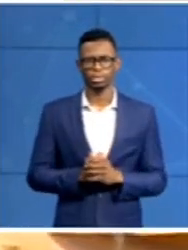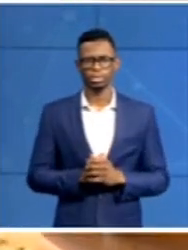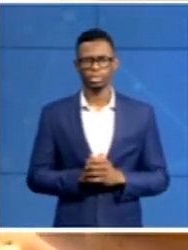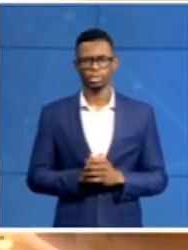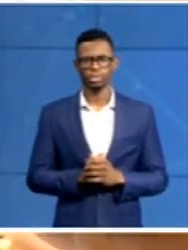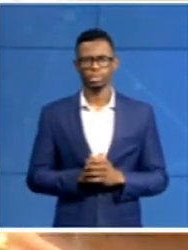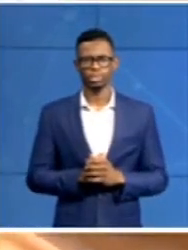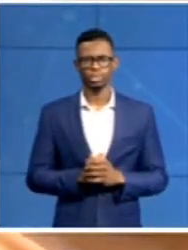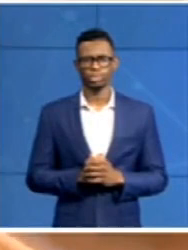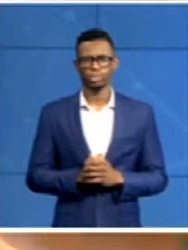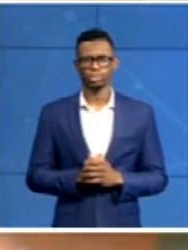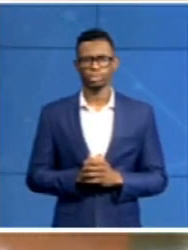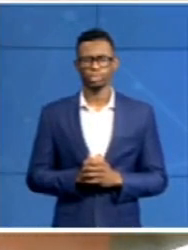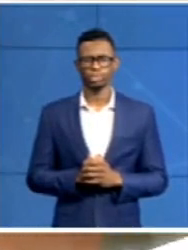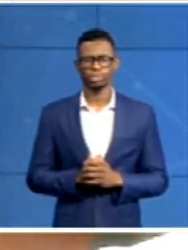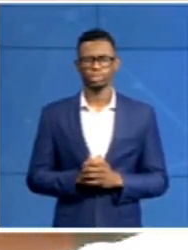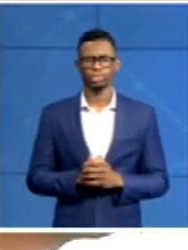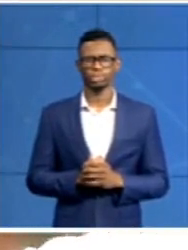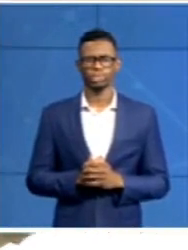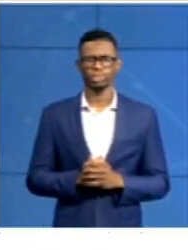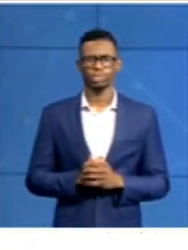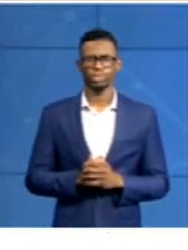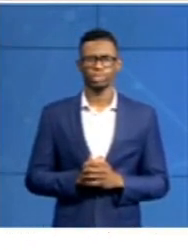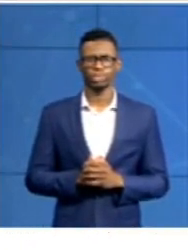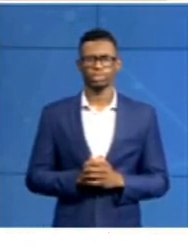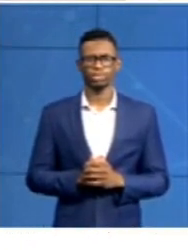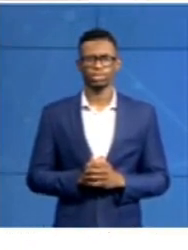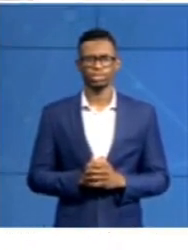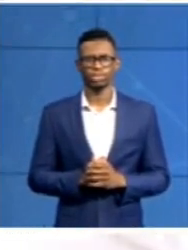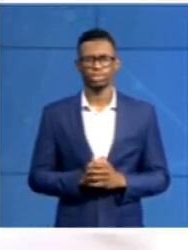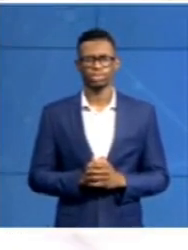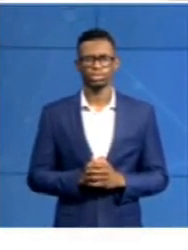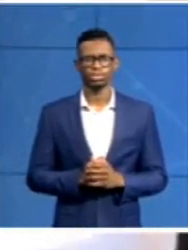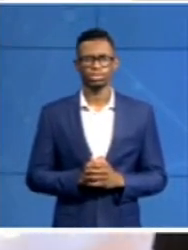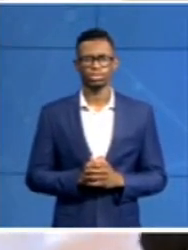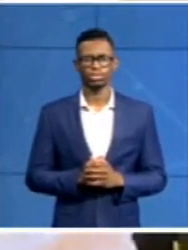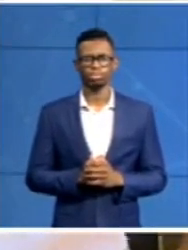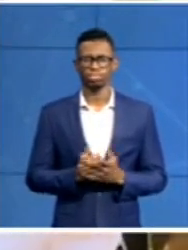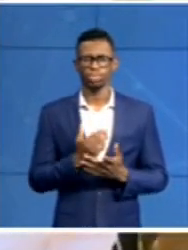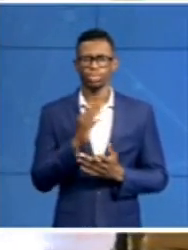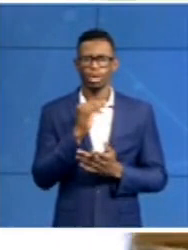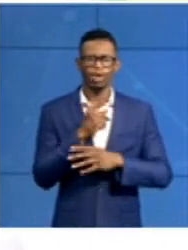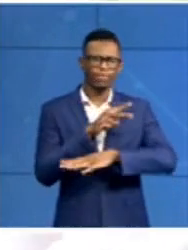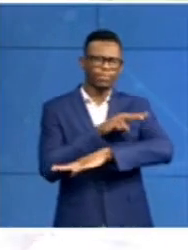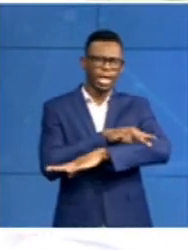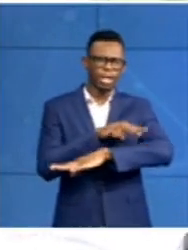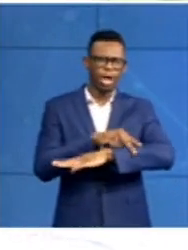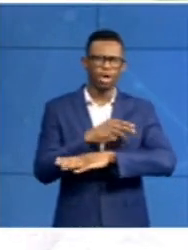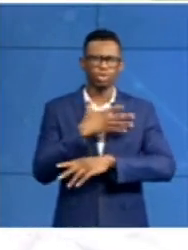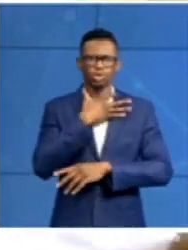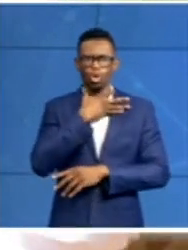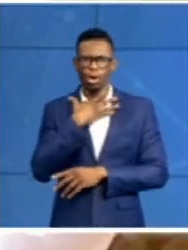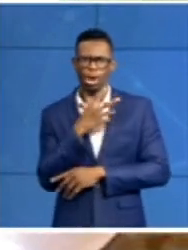ina sanitizer yone ndori mishonga yona nga dziedzi dzidipe nazvone dziyona dzijace